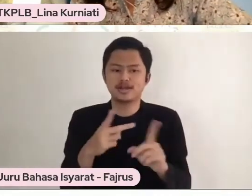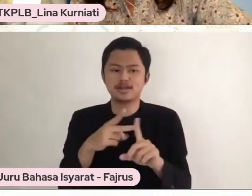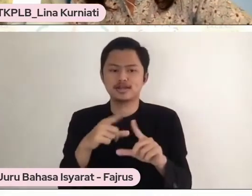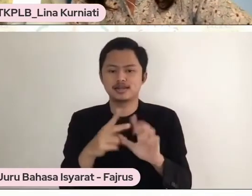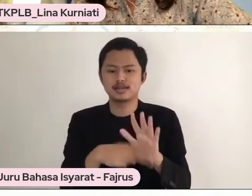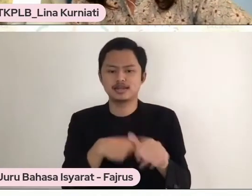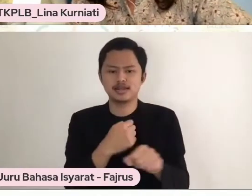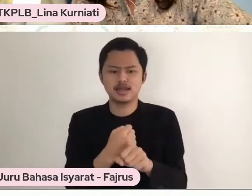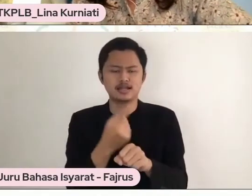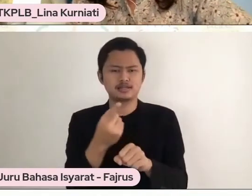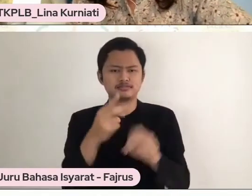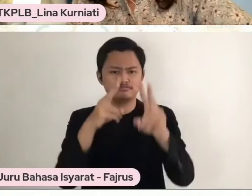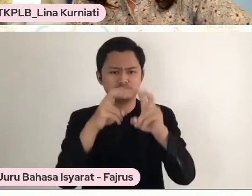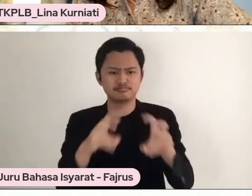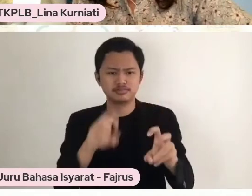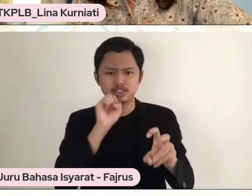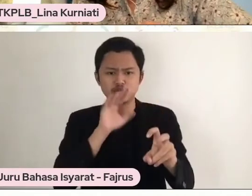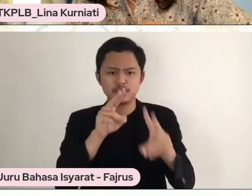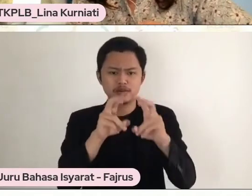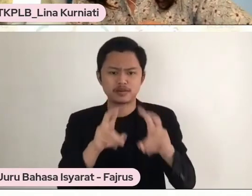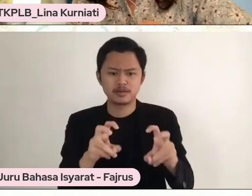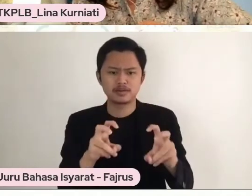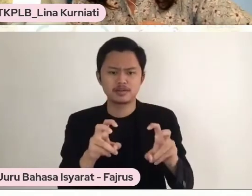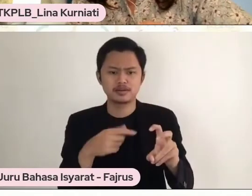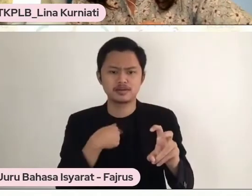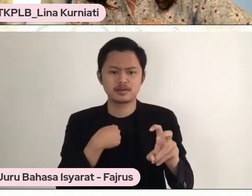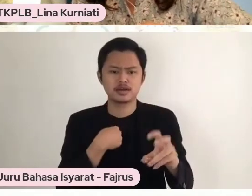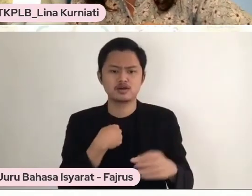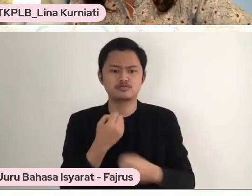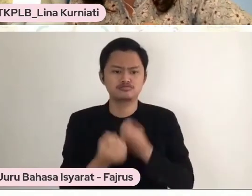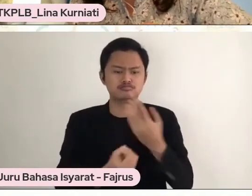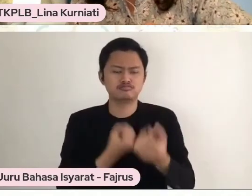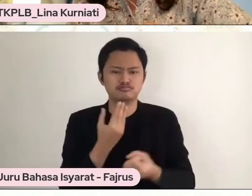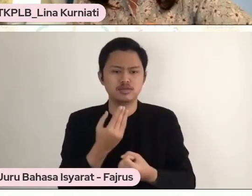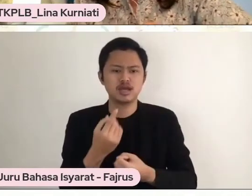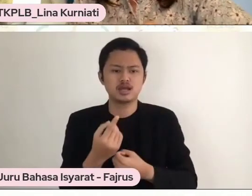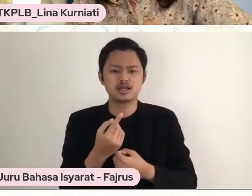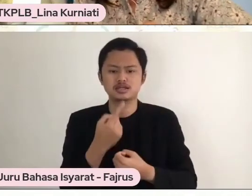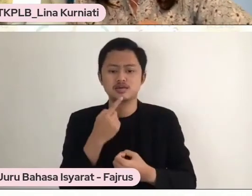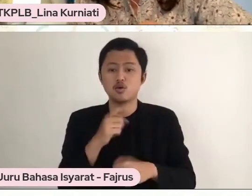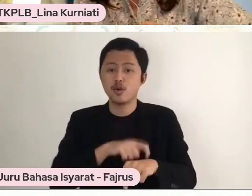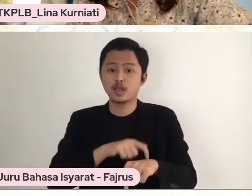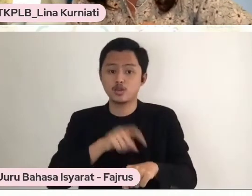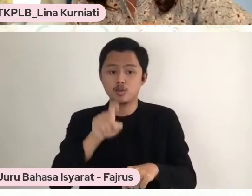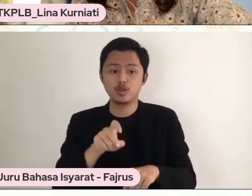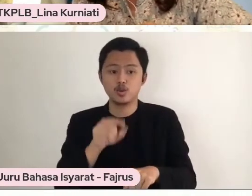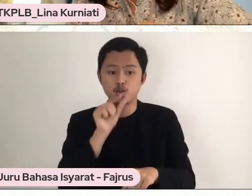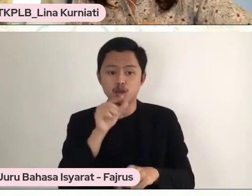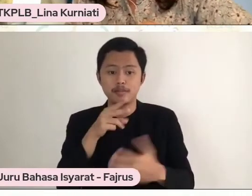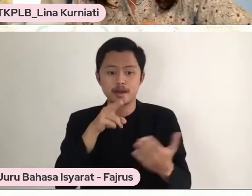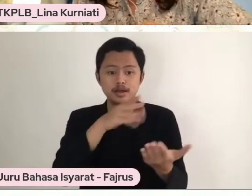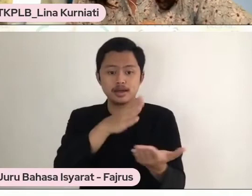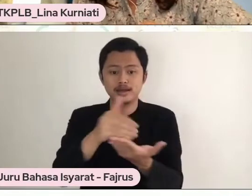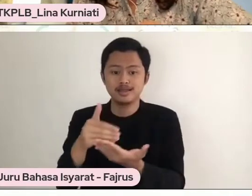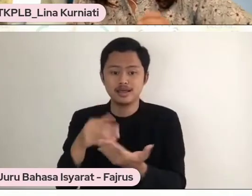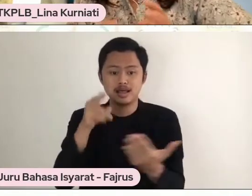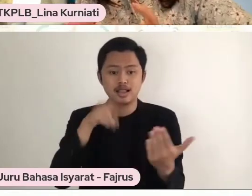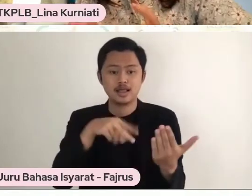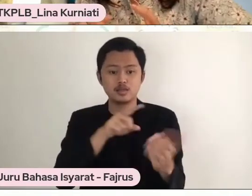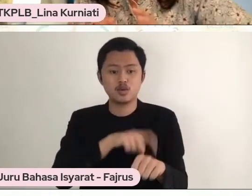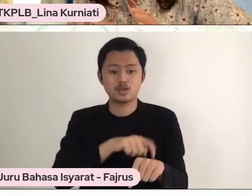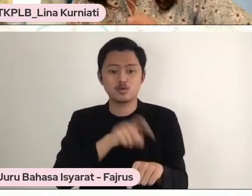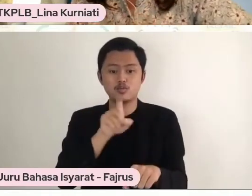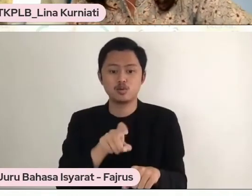searching for the answer, I will. Yeah. Do you need time to look for the data or